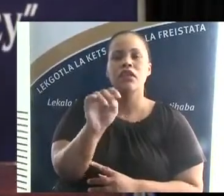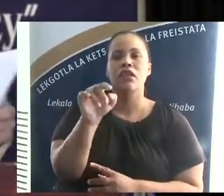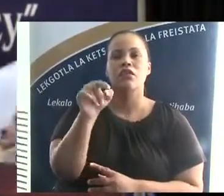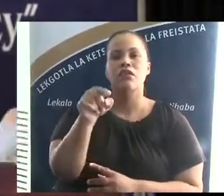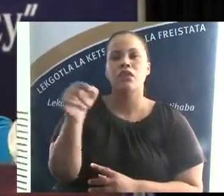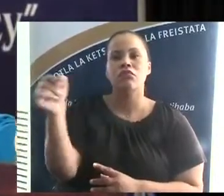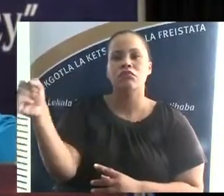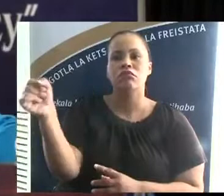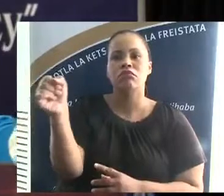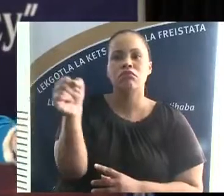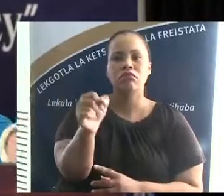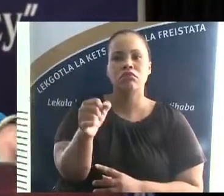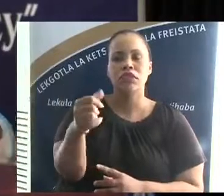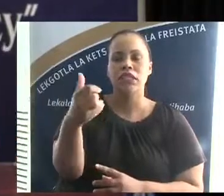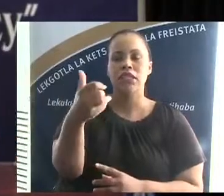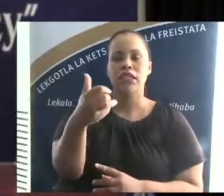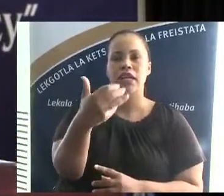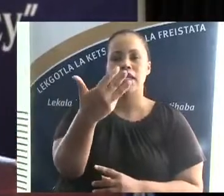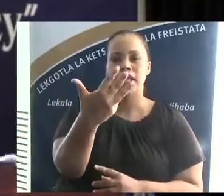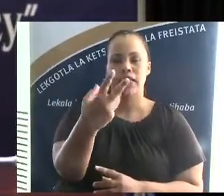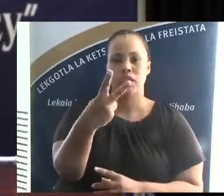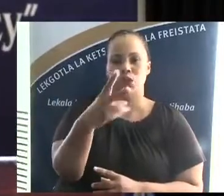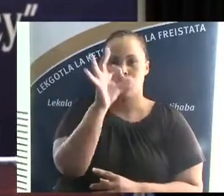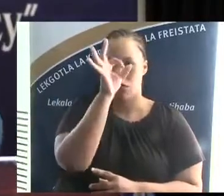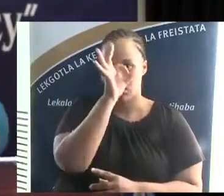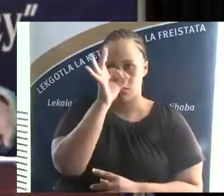appointment of 92 social workers.